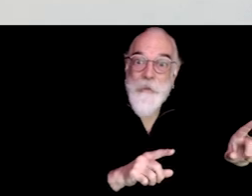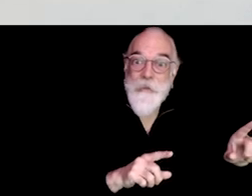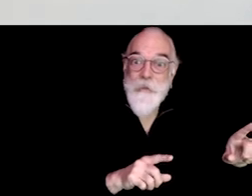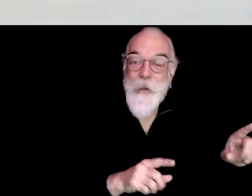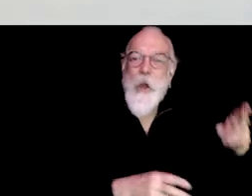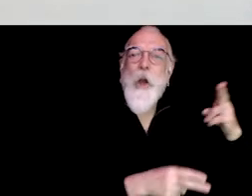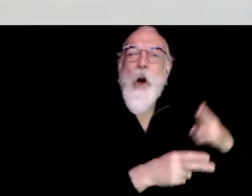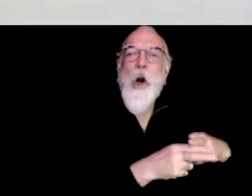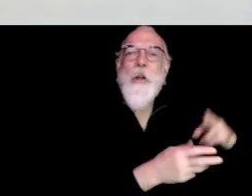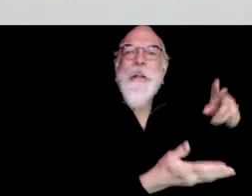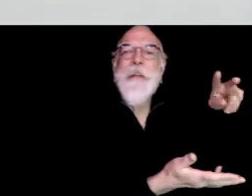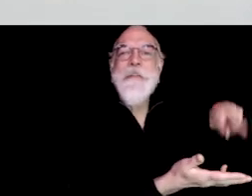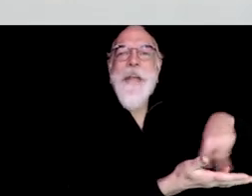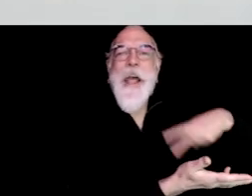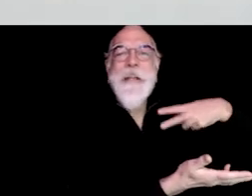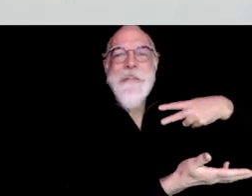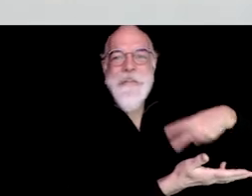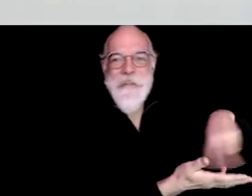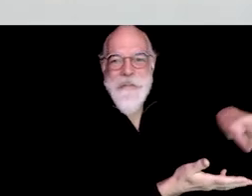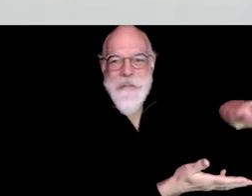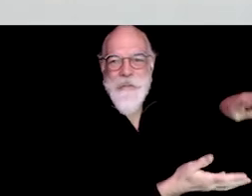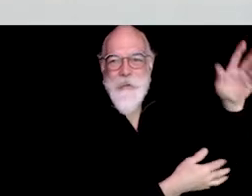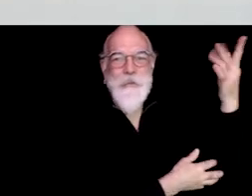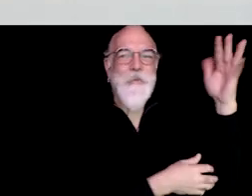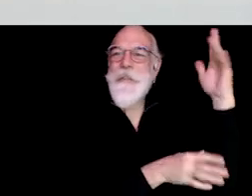in your mind's eye, you know,